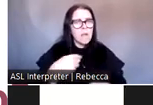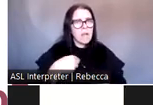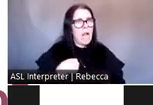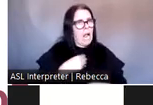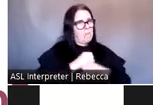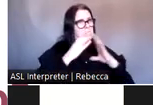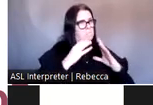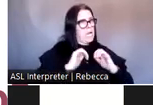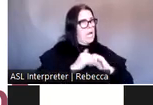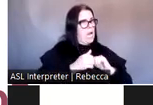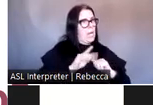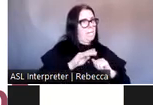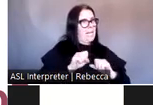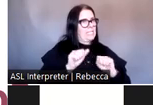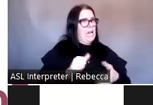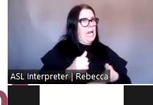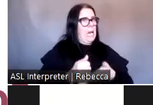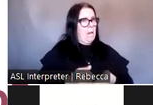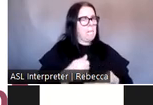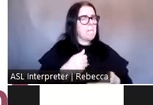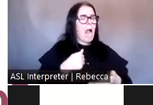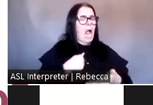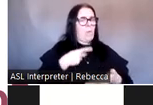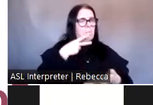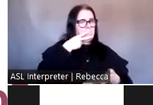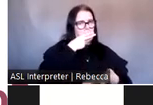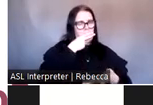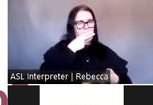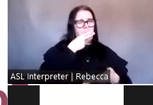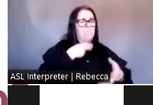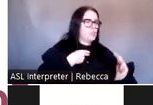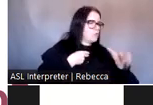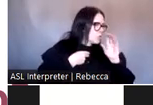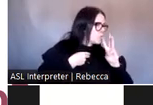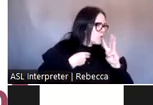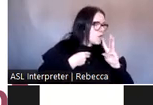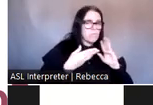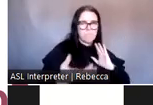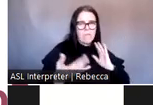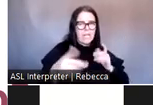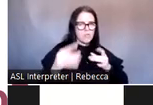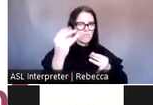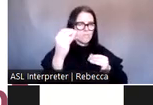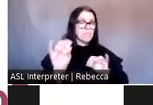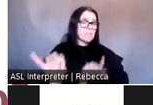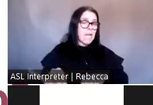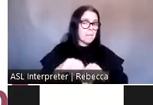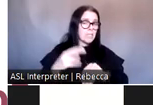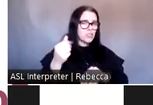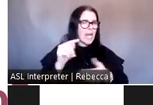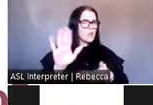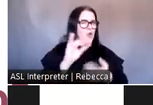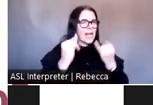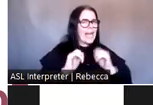help. I'll give you a minute to think about that, and I'll just stop talking and take a drink of water and see if anyone would like to type in anything into the chat around that.